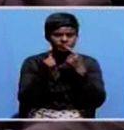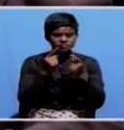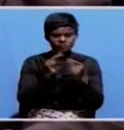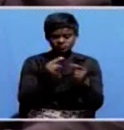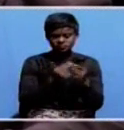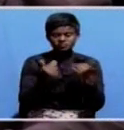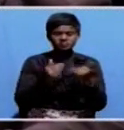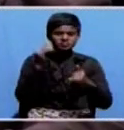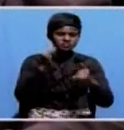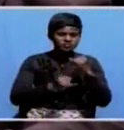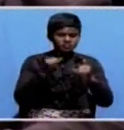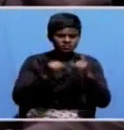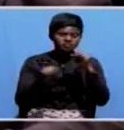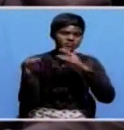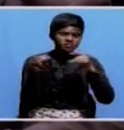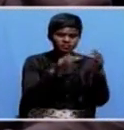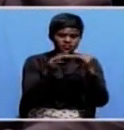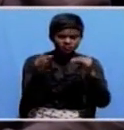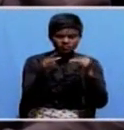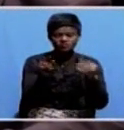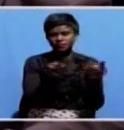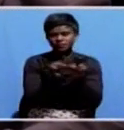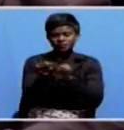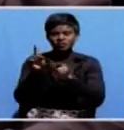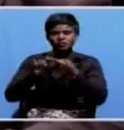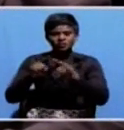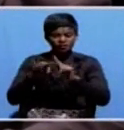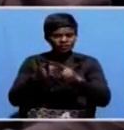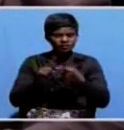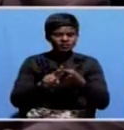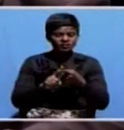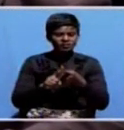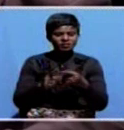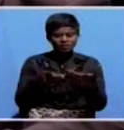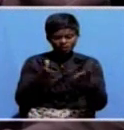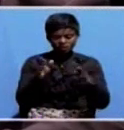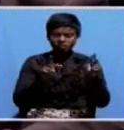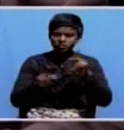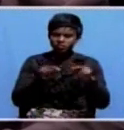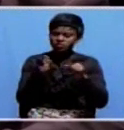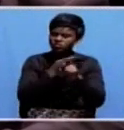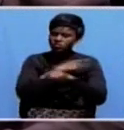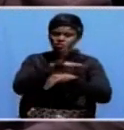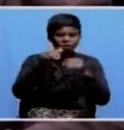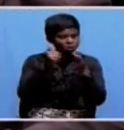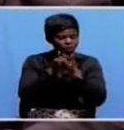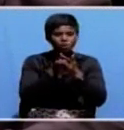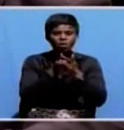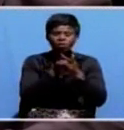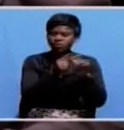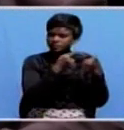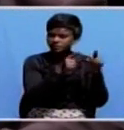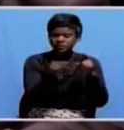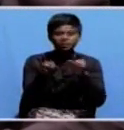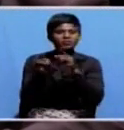end this work as well as we began it. Allow people from all walks of life, from each